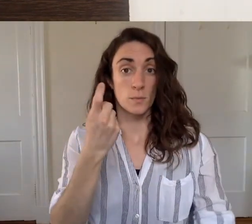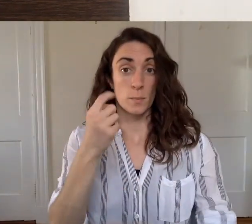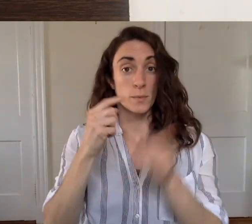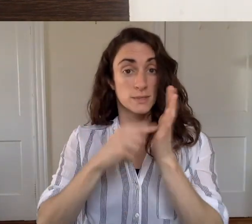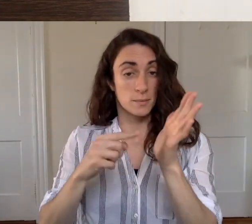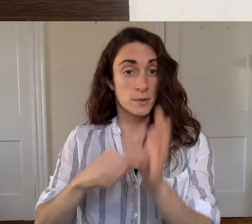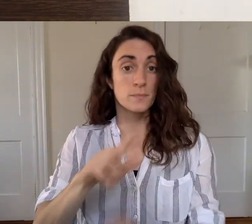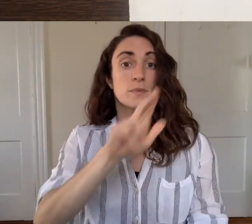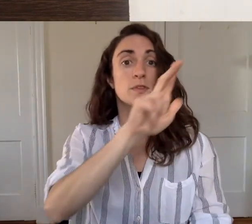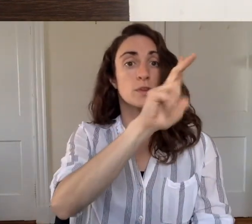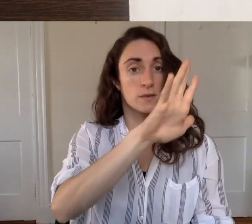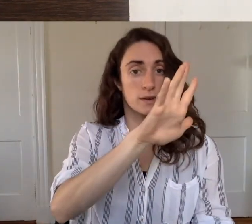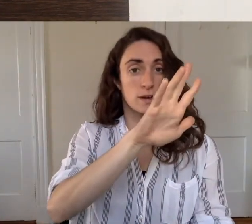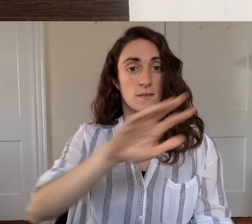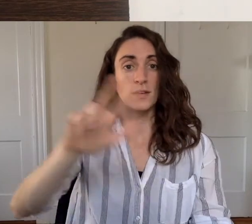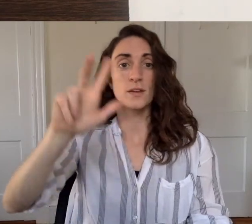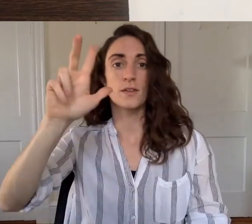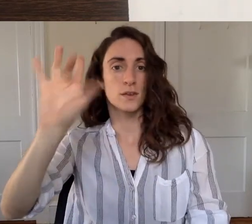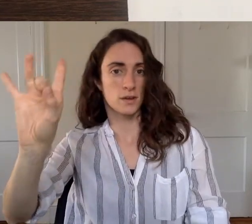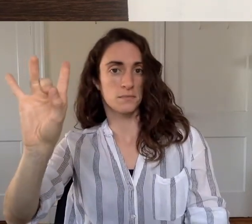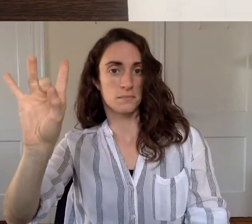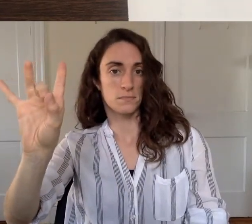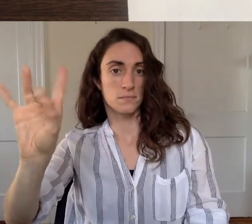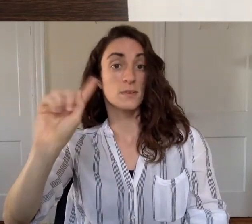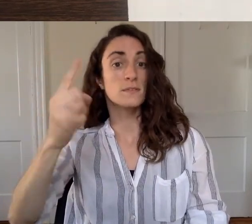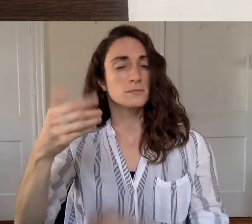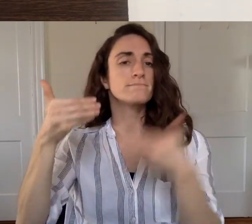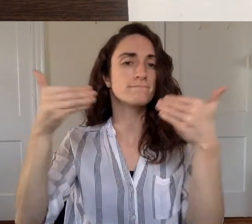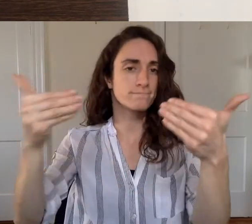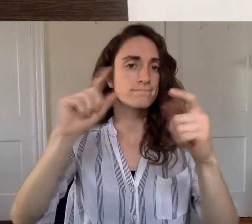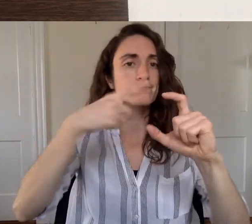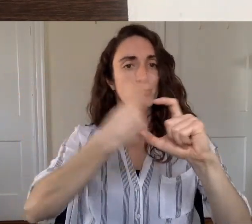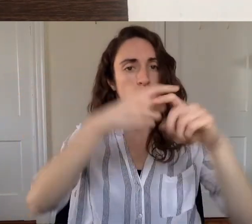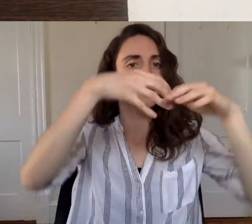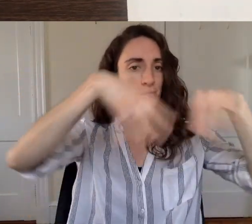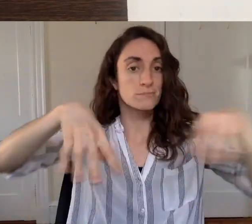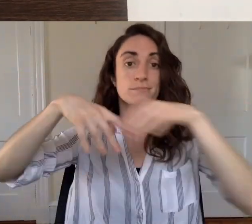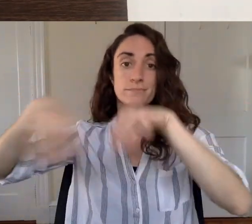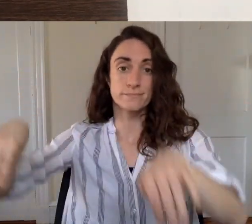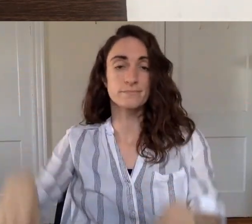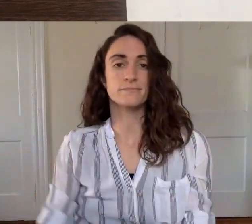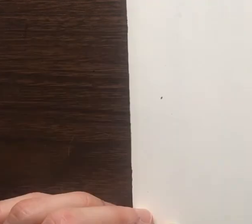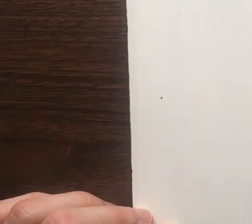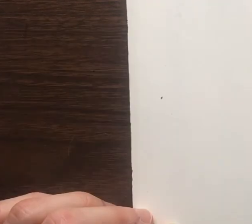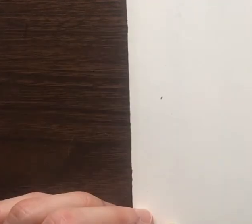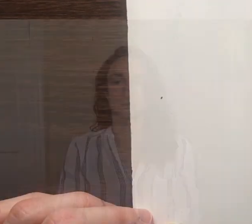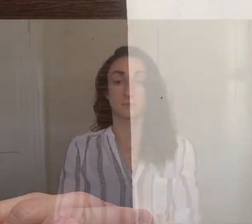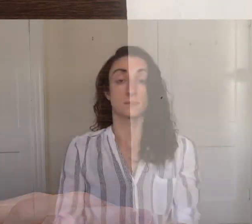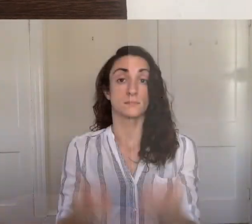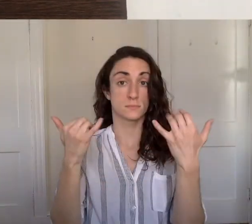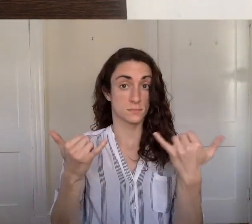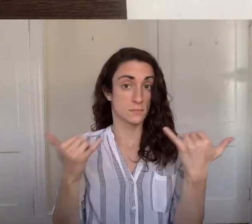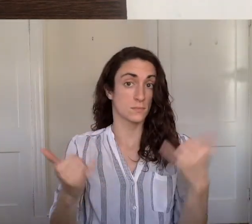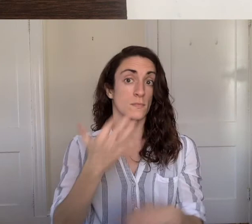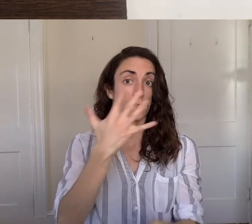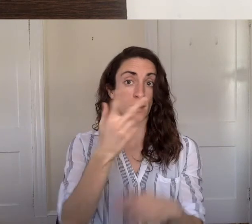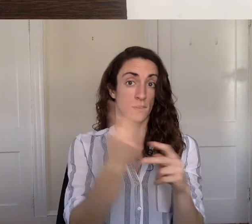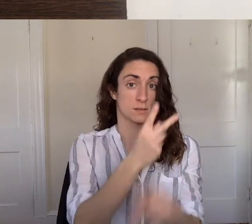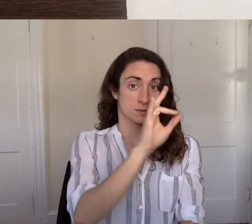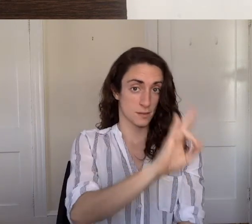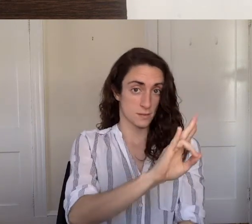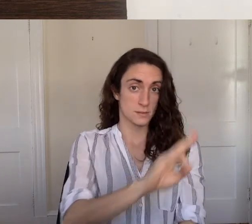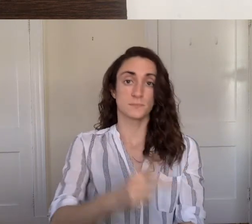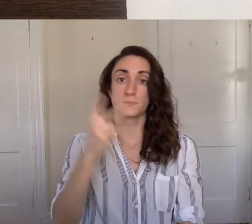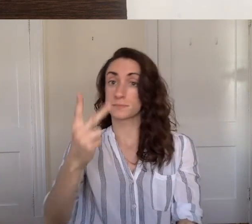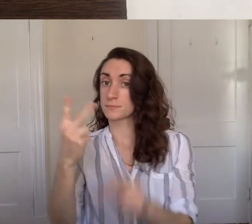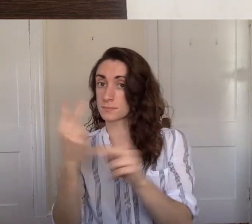Let's look at one more example, finding the greatest common factor of 35 and 38, by first finding their prime factorizations. Now we can